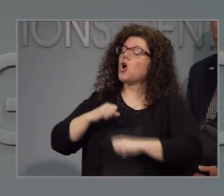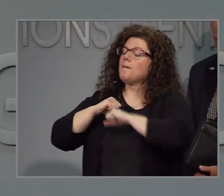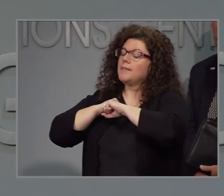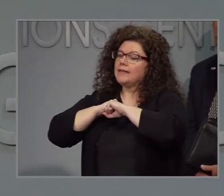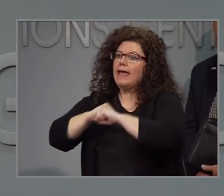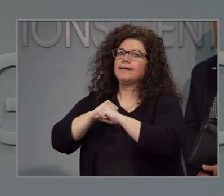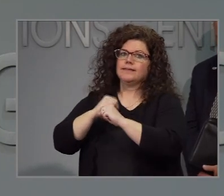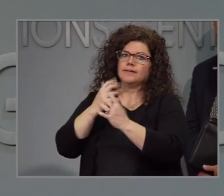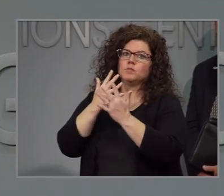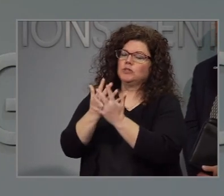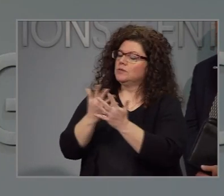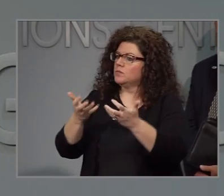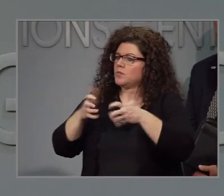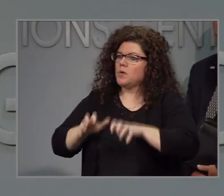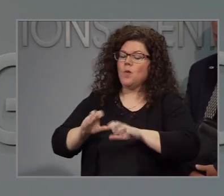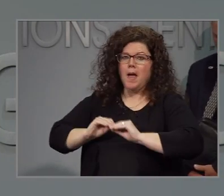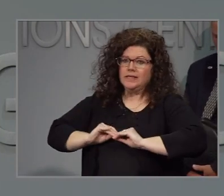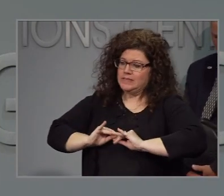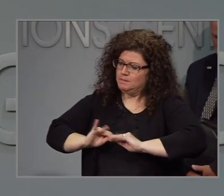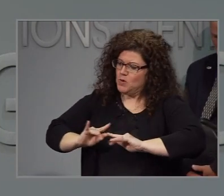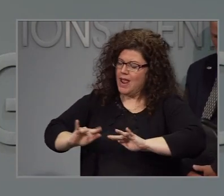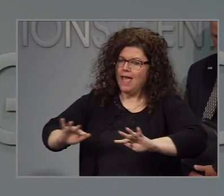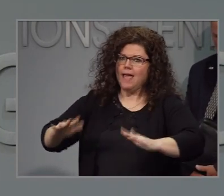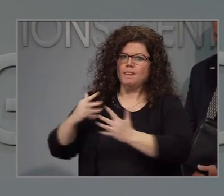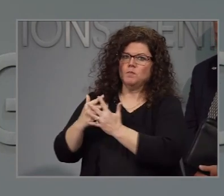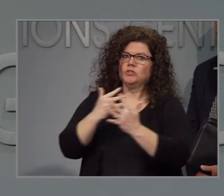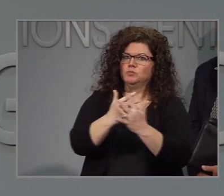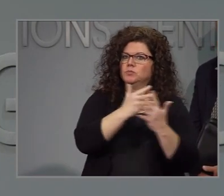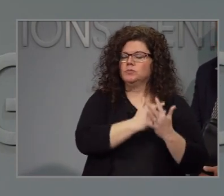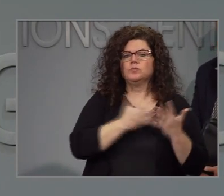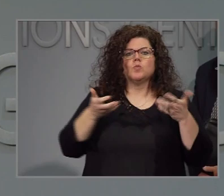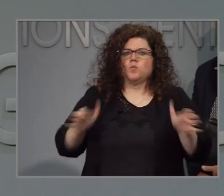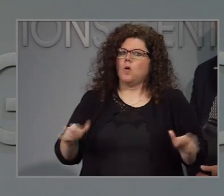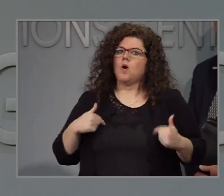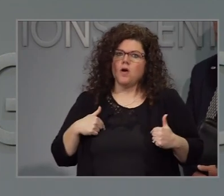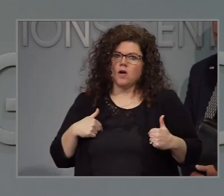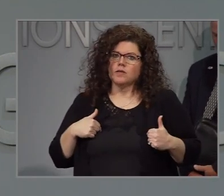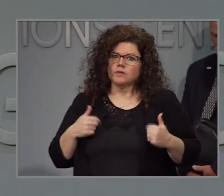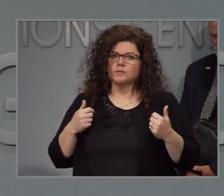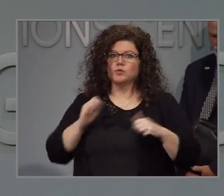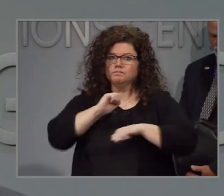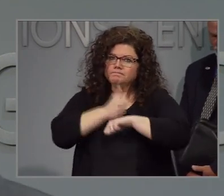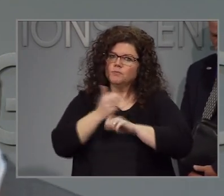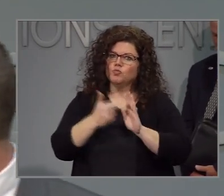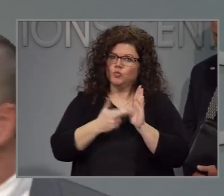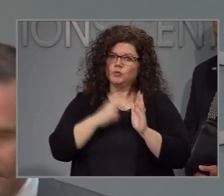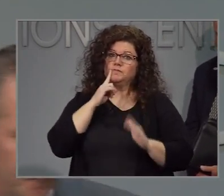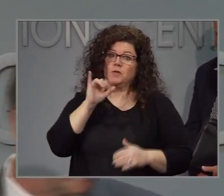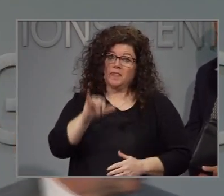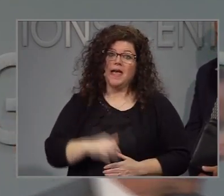to stop this virus from spreading further in our facilities. Thank you.